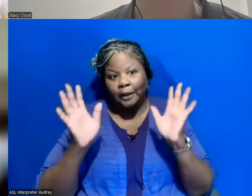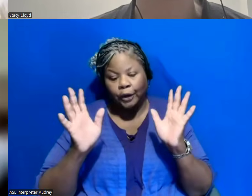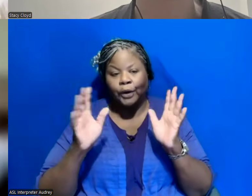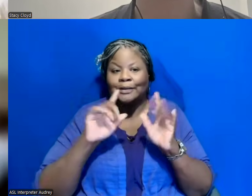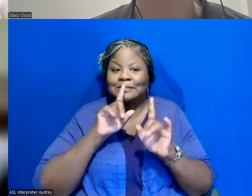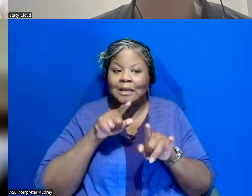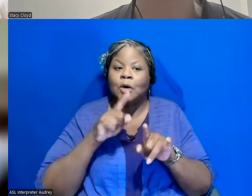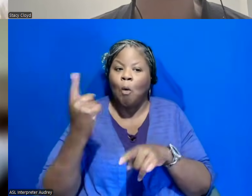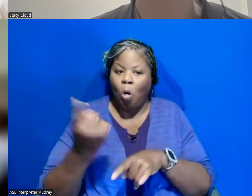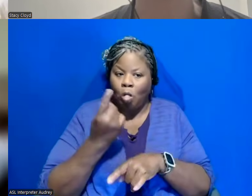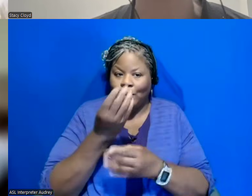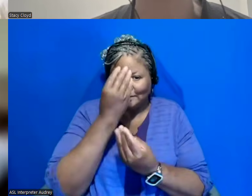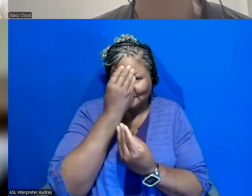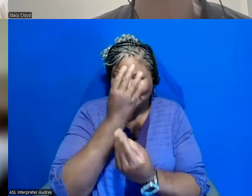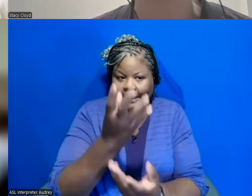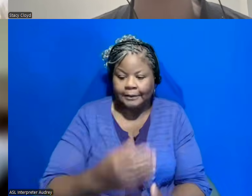should be stated.